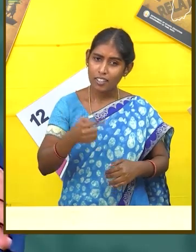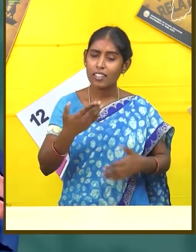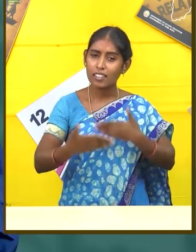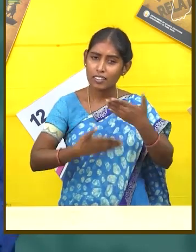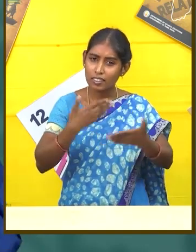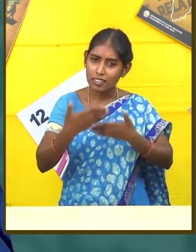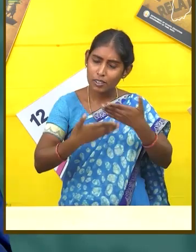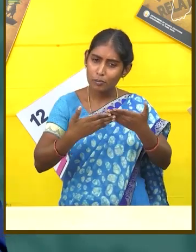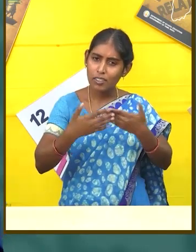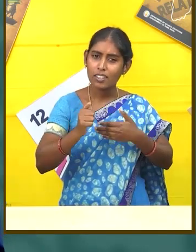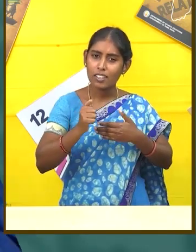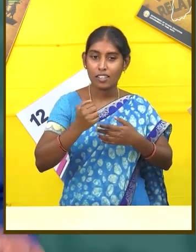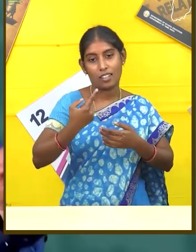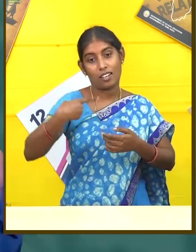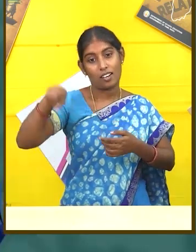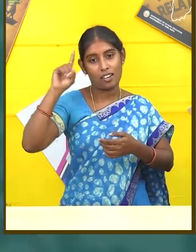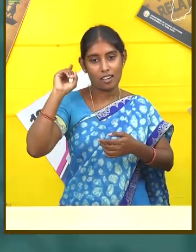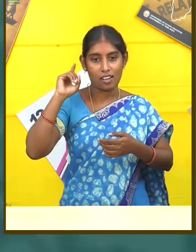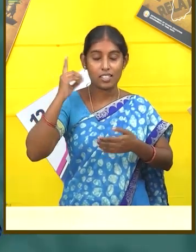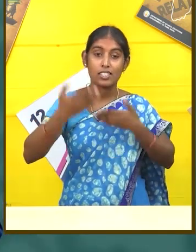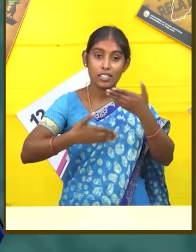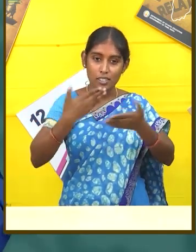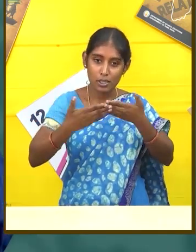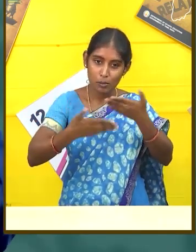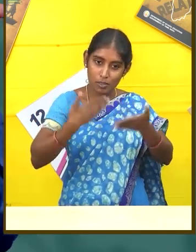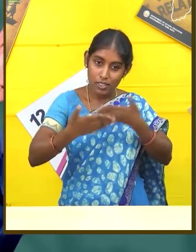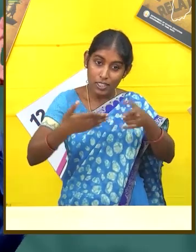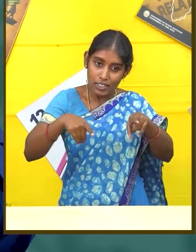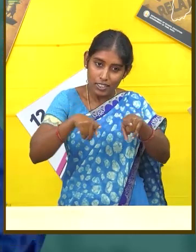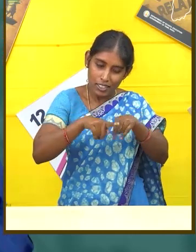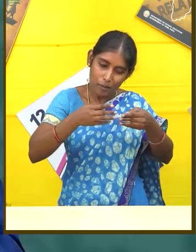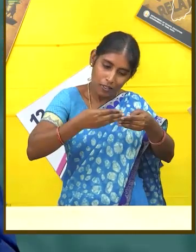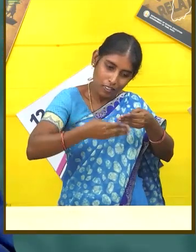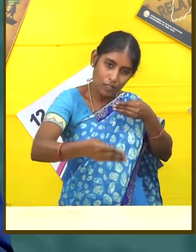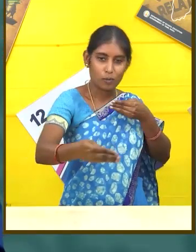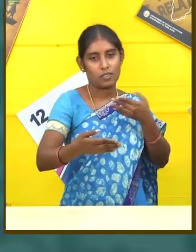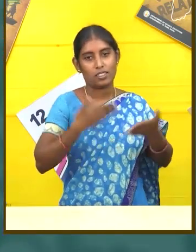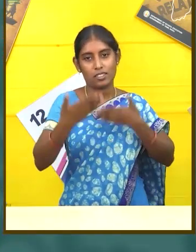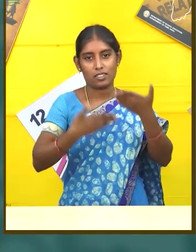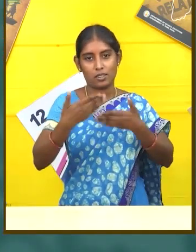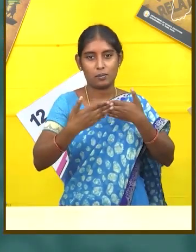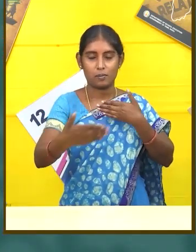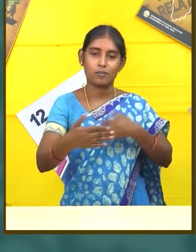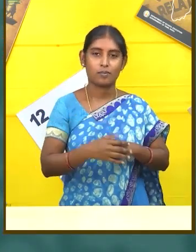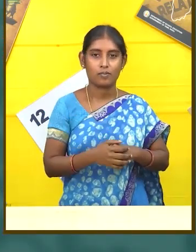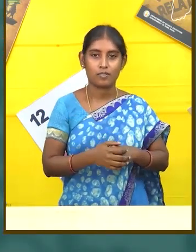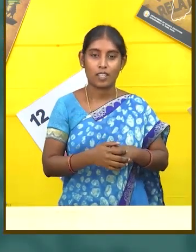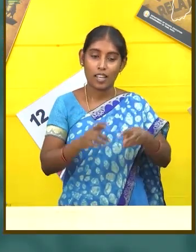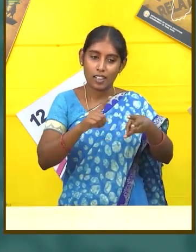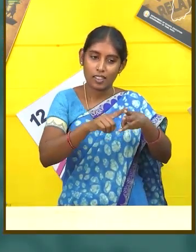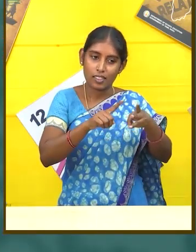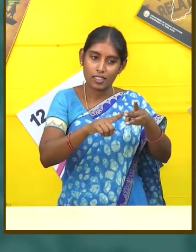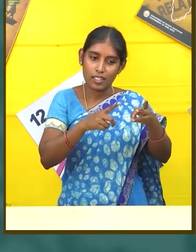So, in this episode, we are just continuation of the simultaneous equations of three